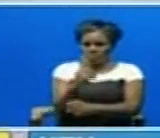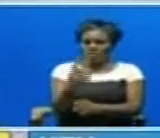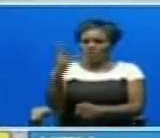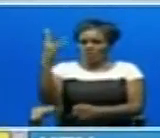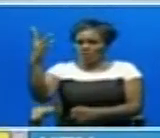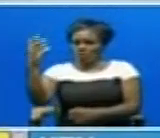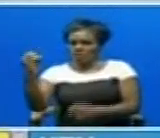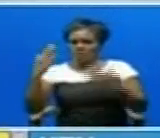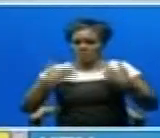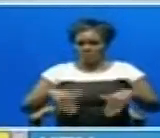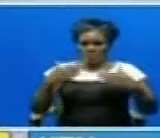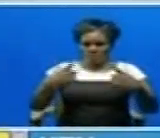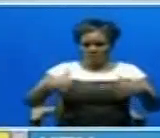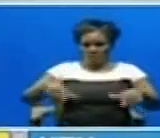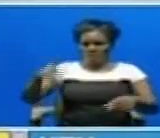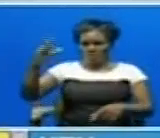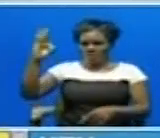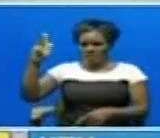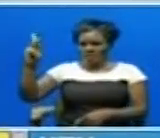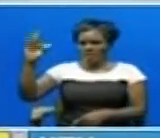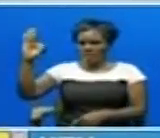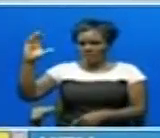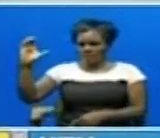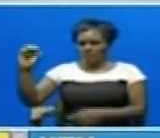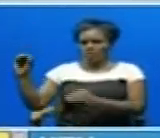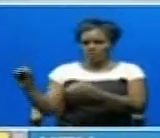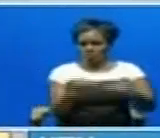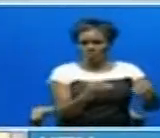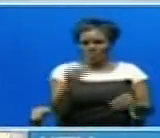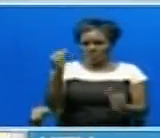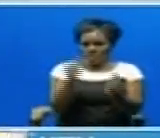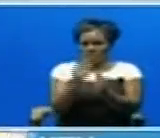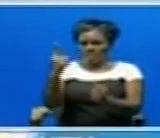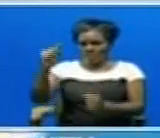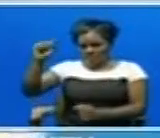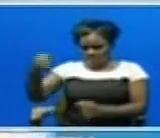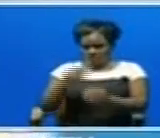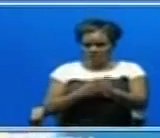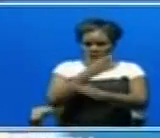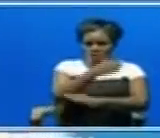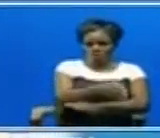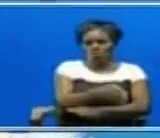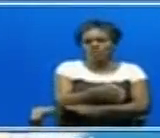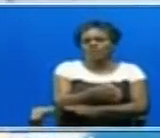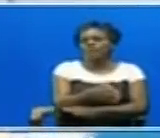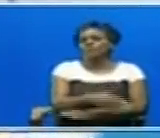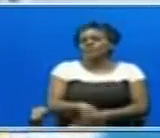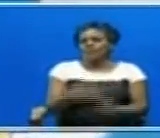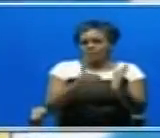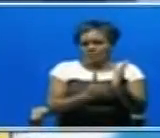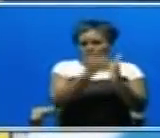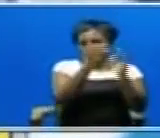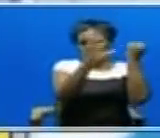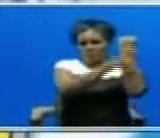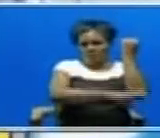40 people, allowing KFS to move 11,000 commuters per hour across the channel. In developed